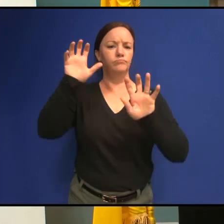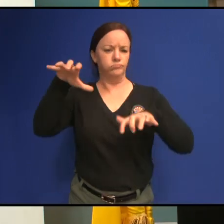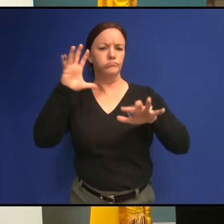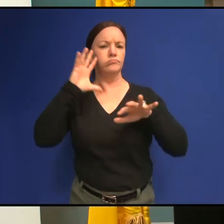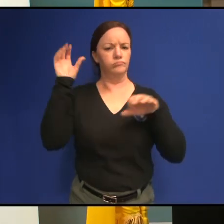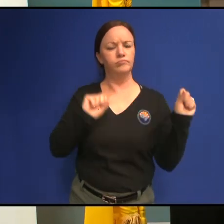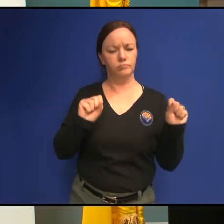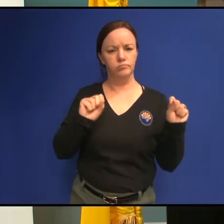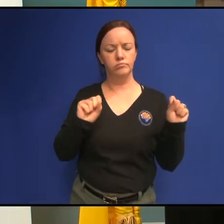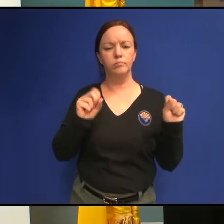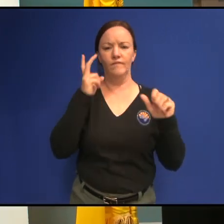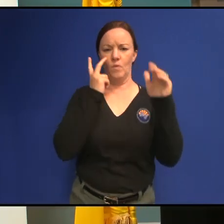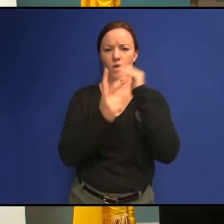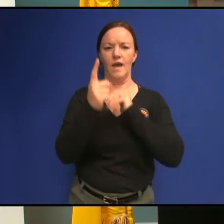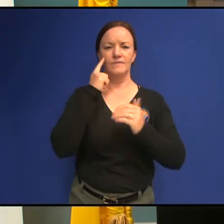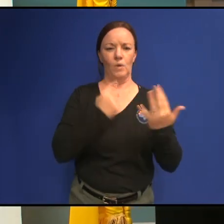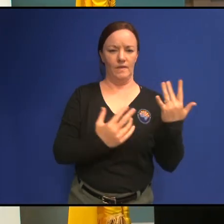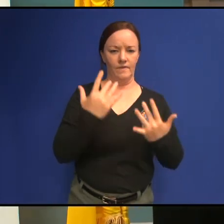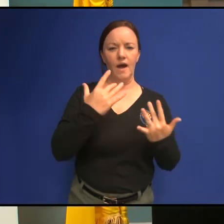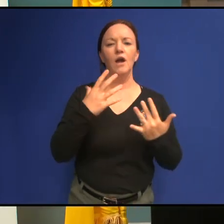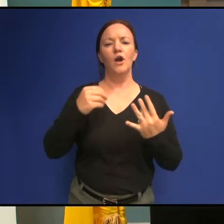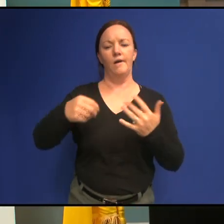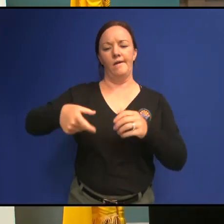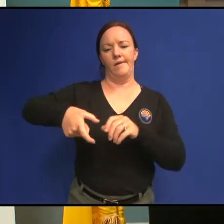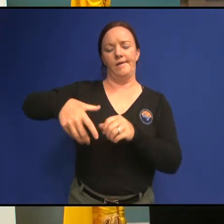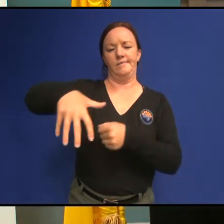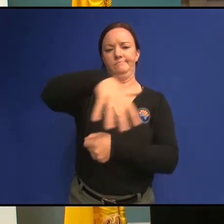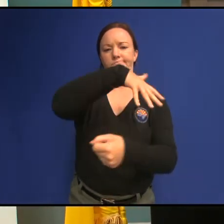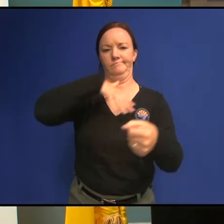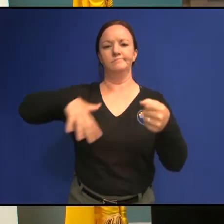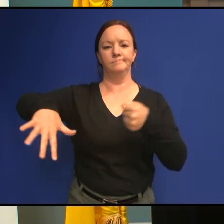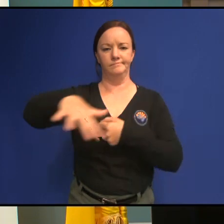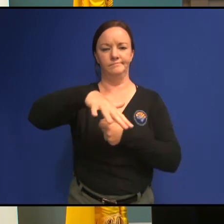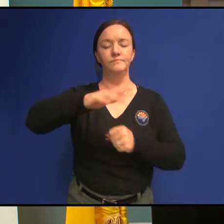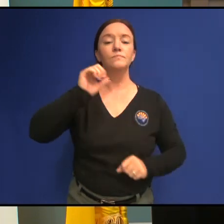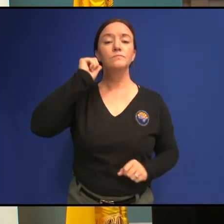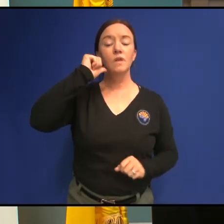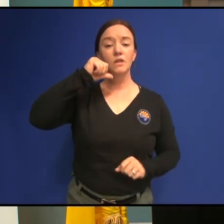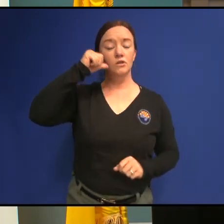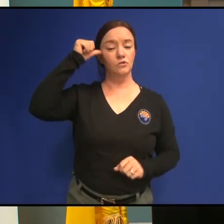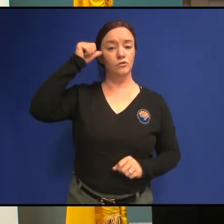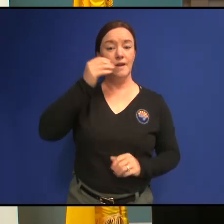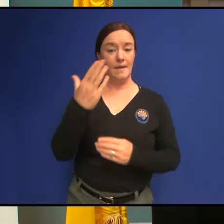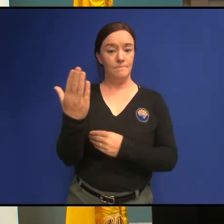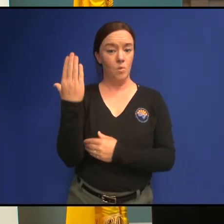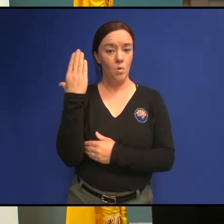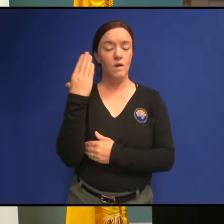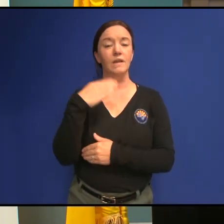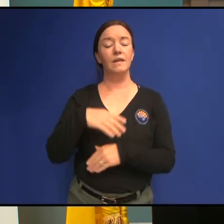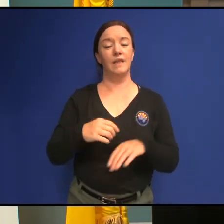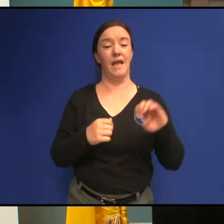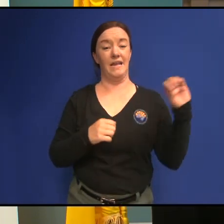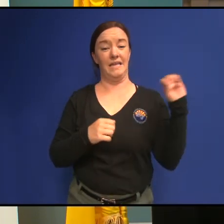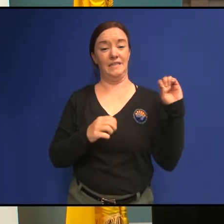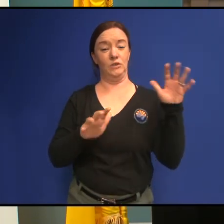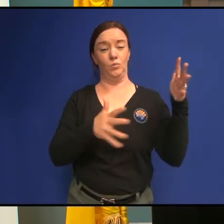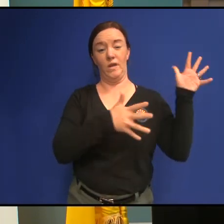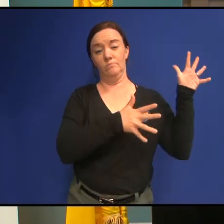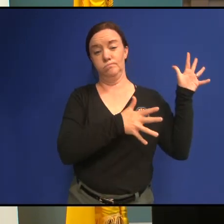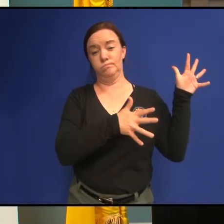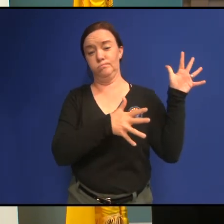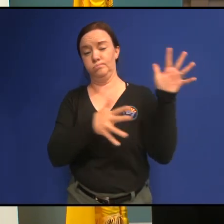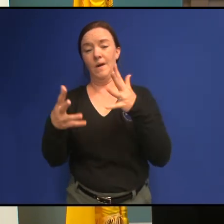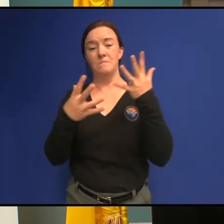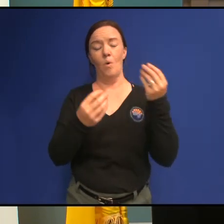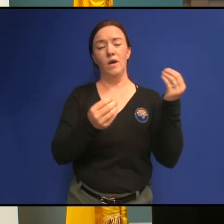forecast for the fire and the surrounding area. And remember yesterday morning we got that strong push of easterly winds, which did push that